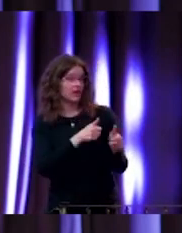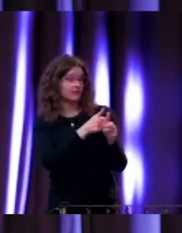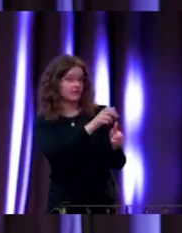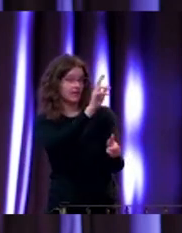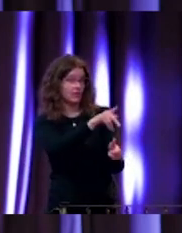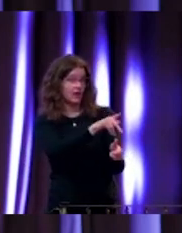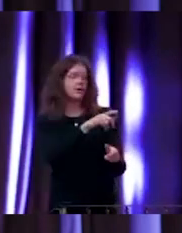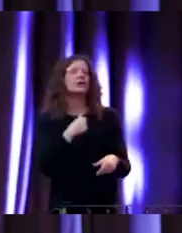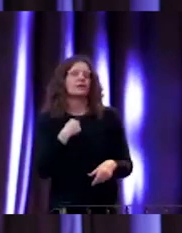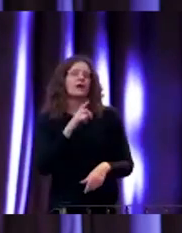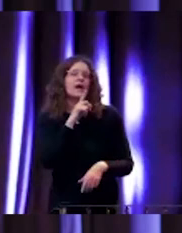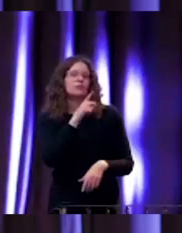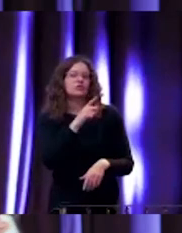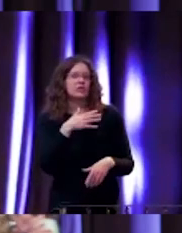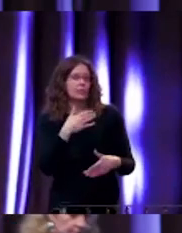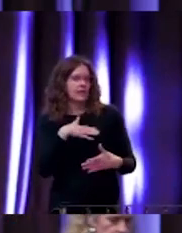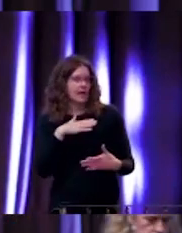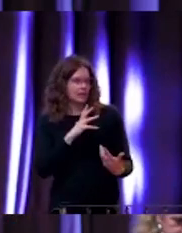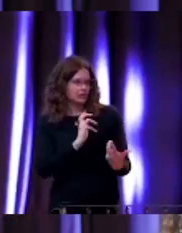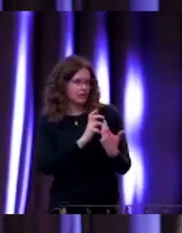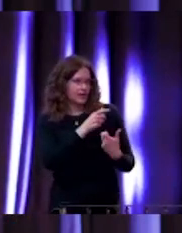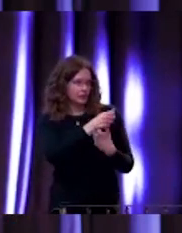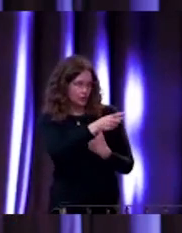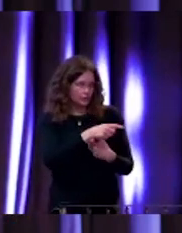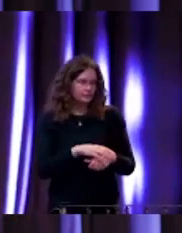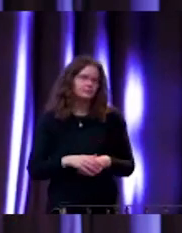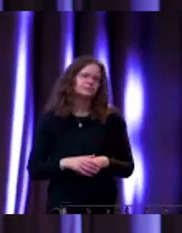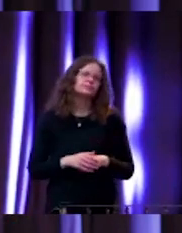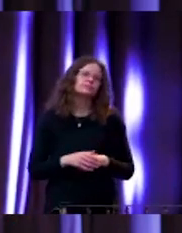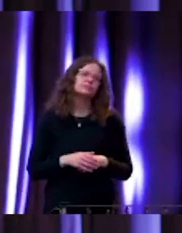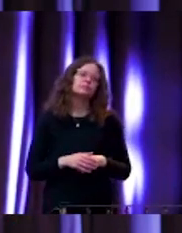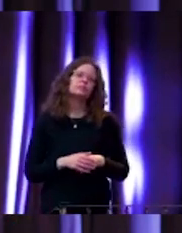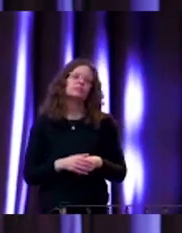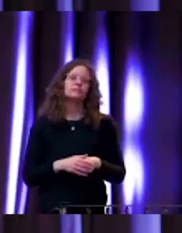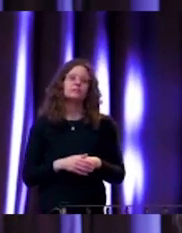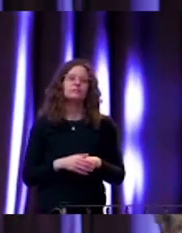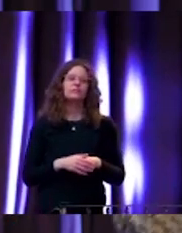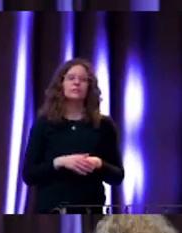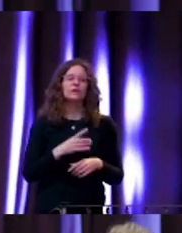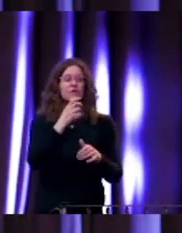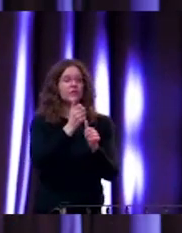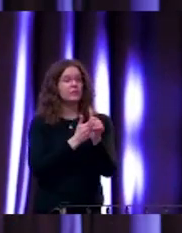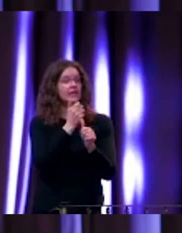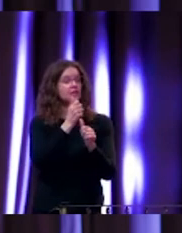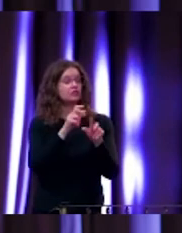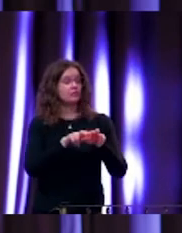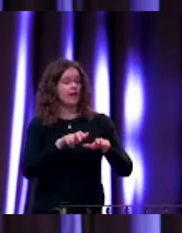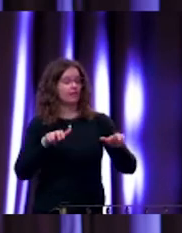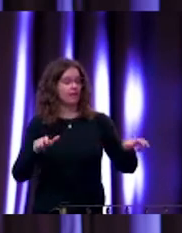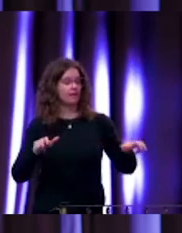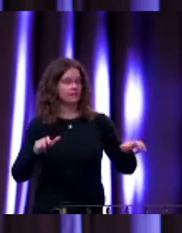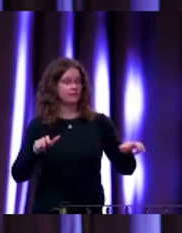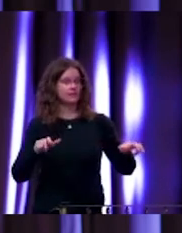that said, I would love to hear from each of the panelists. This question submitted anonymously,